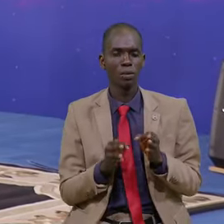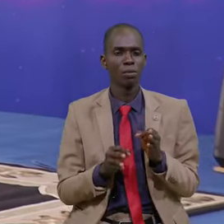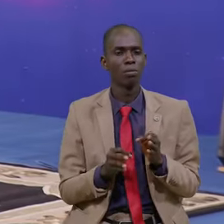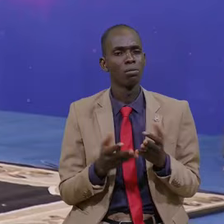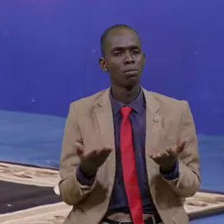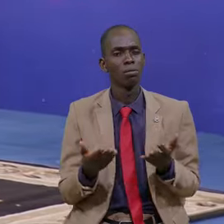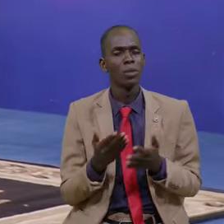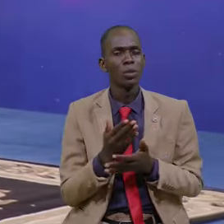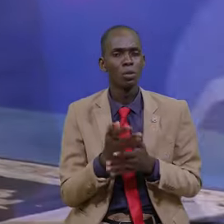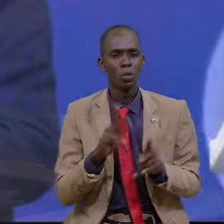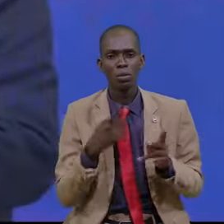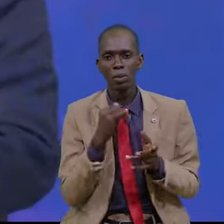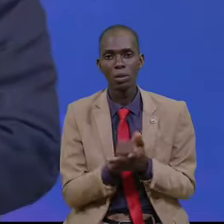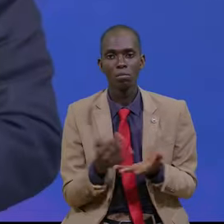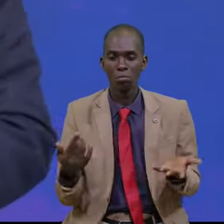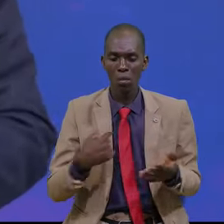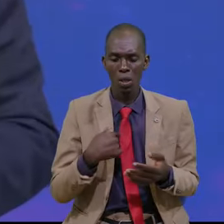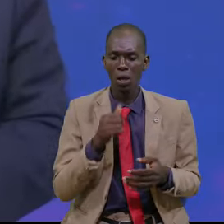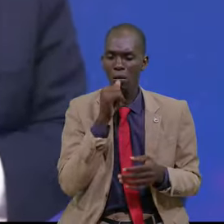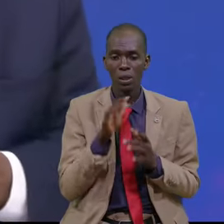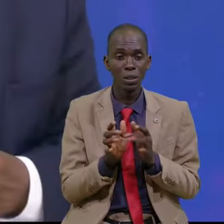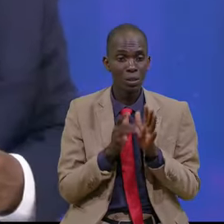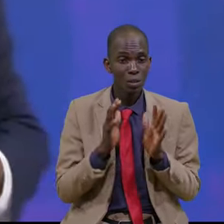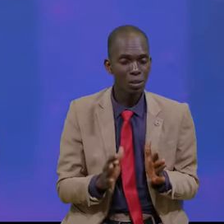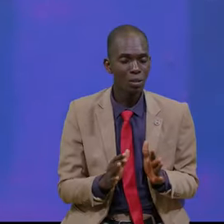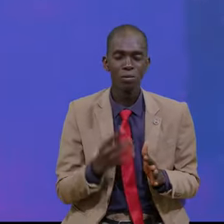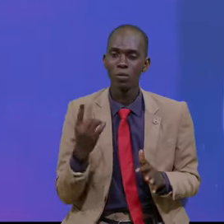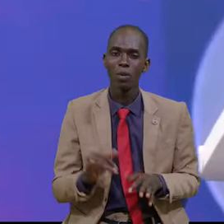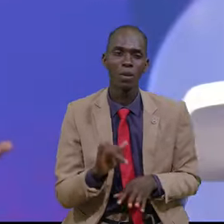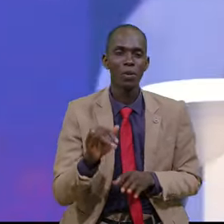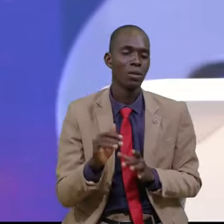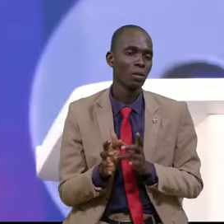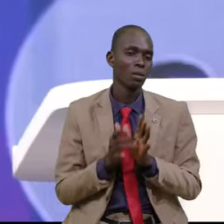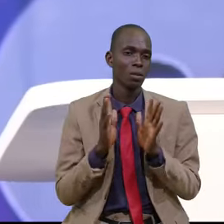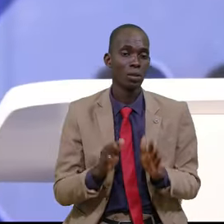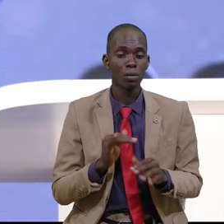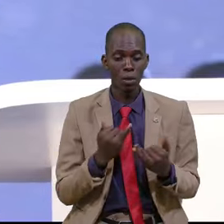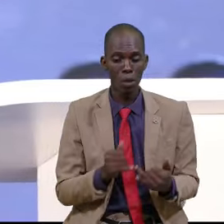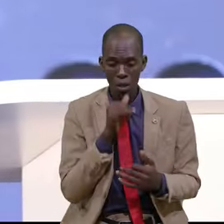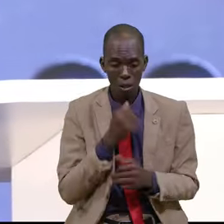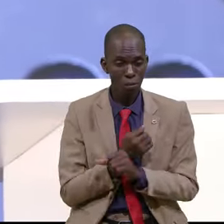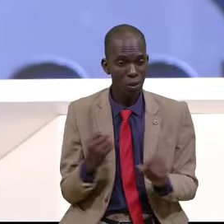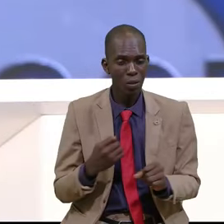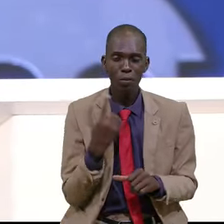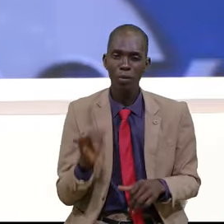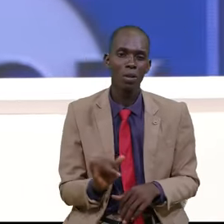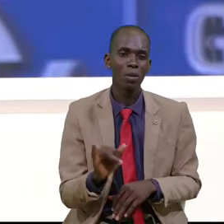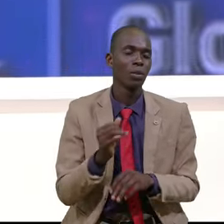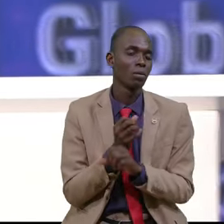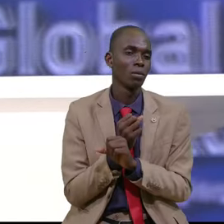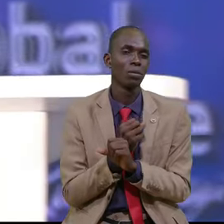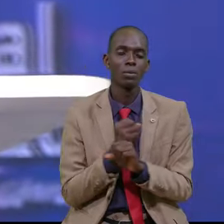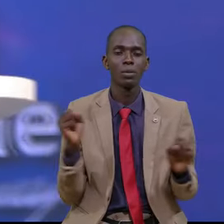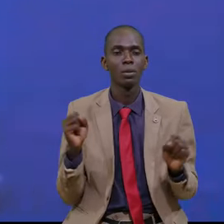condition I'm a Christian I'm a Christian I'm born again I'm born again I'm saved I'm saved